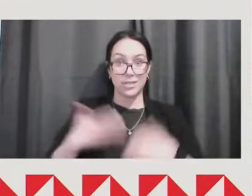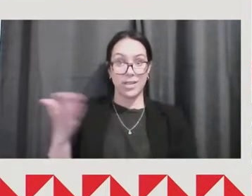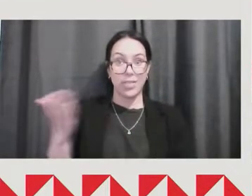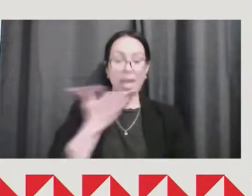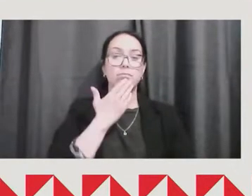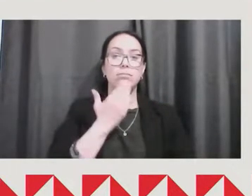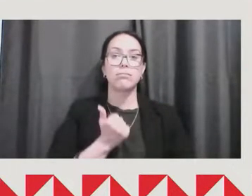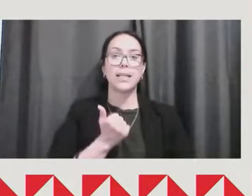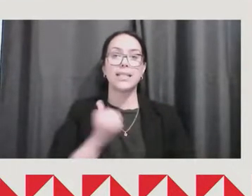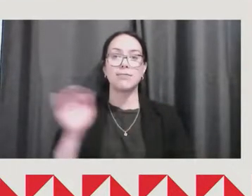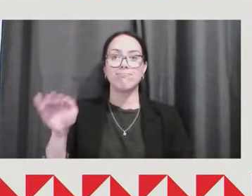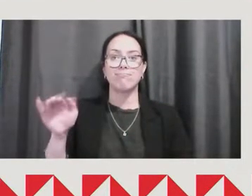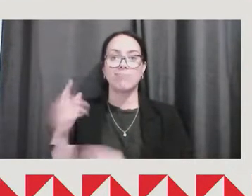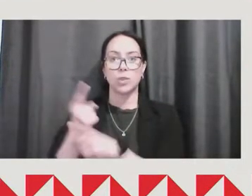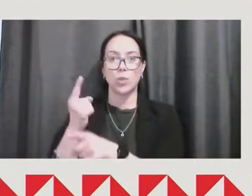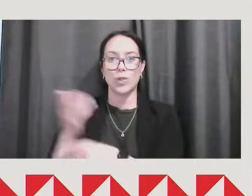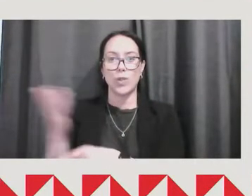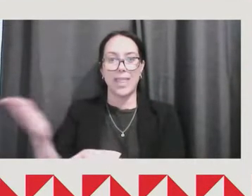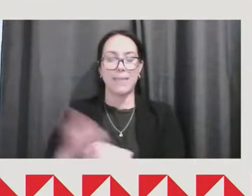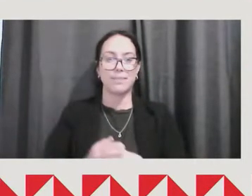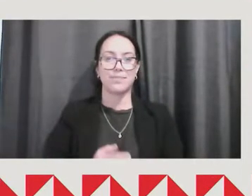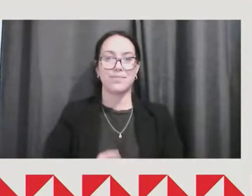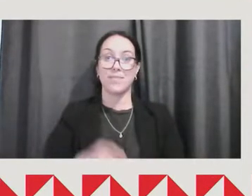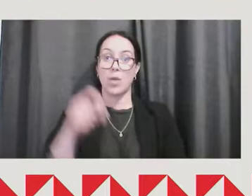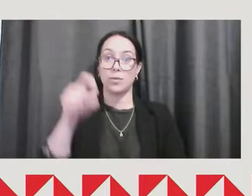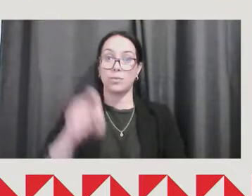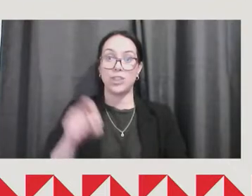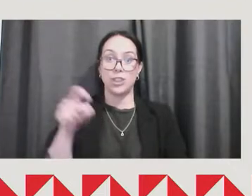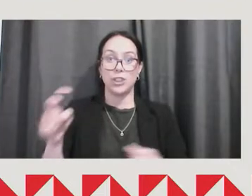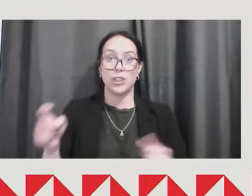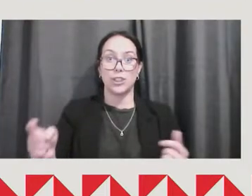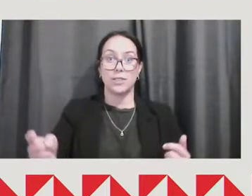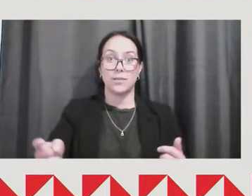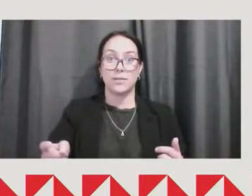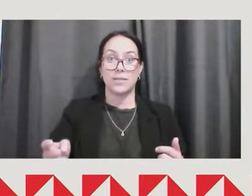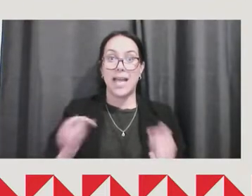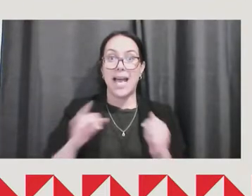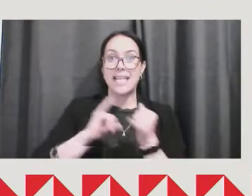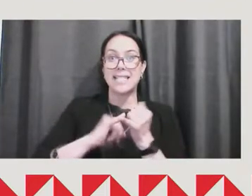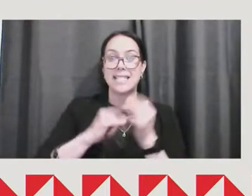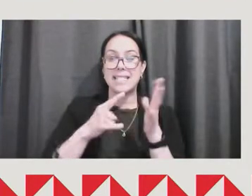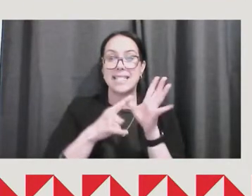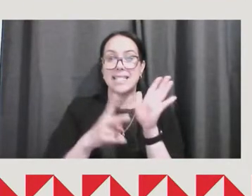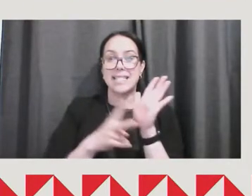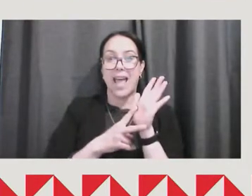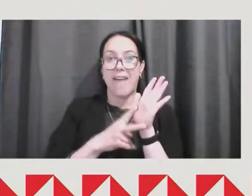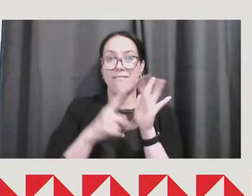and I'm going to push play sevi is still here savvy